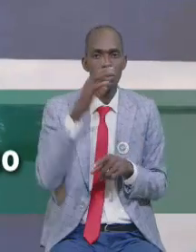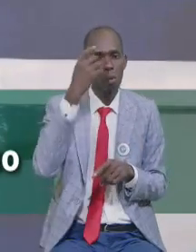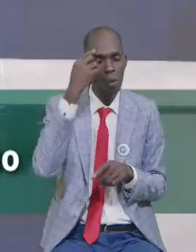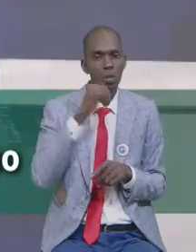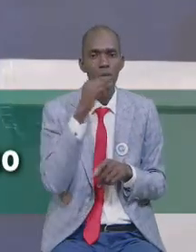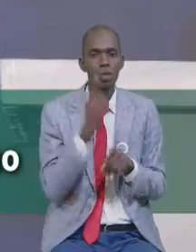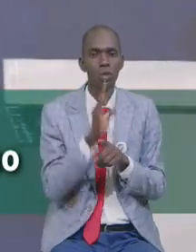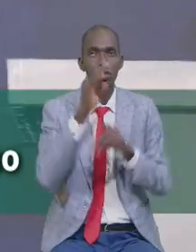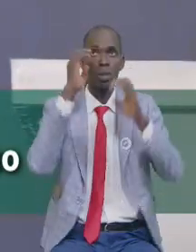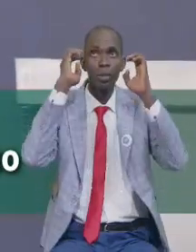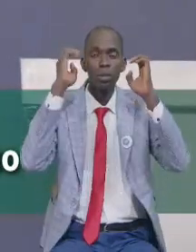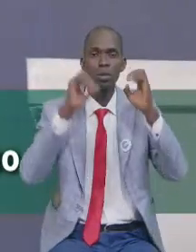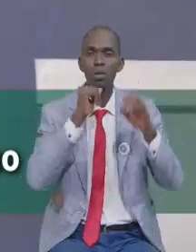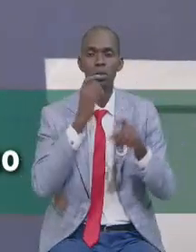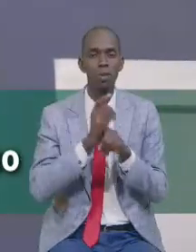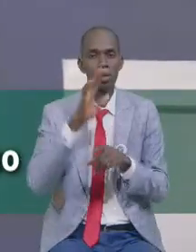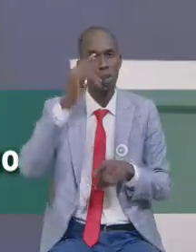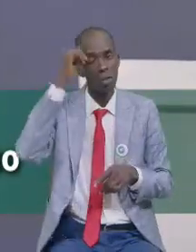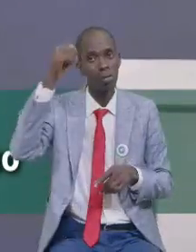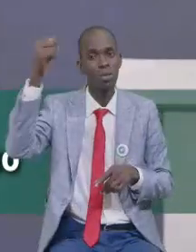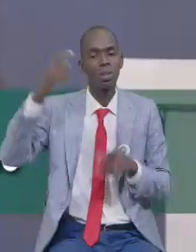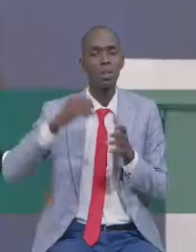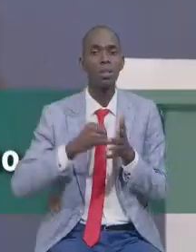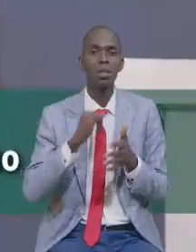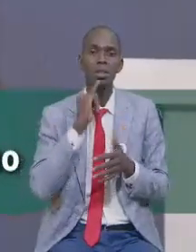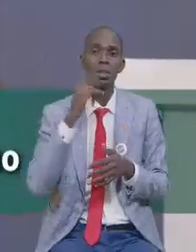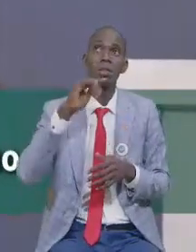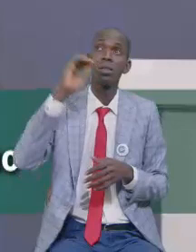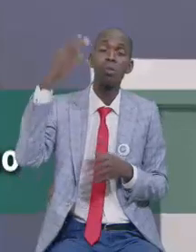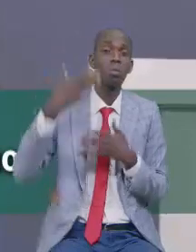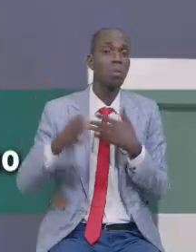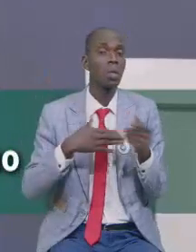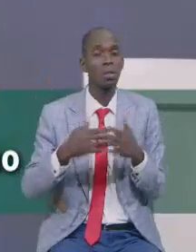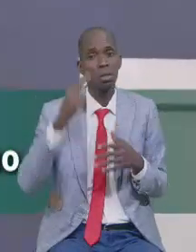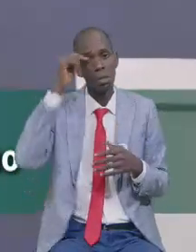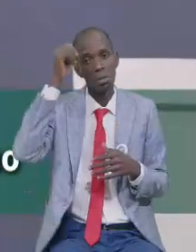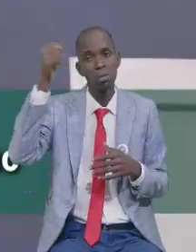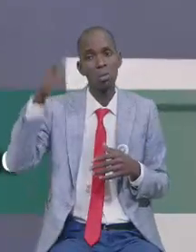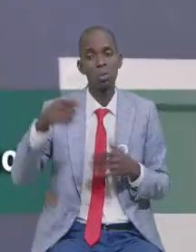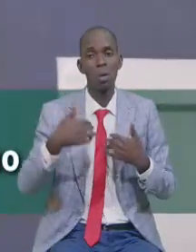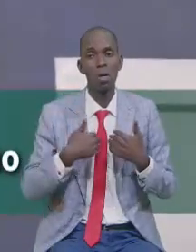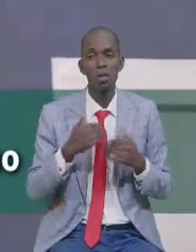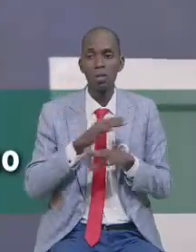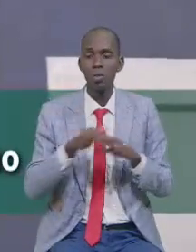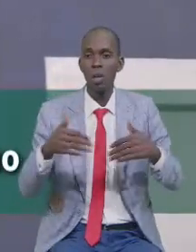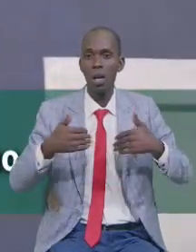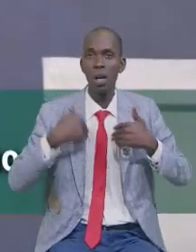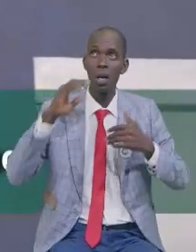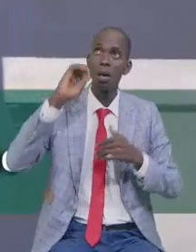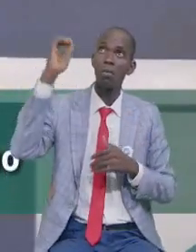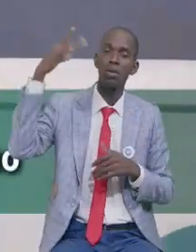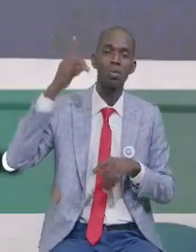your theology. It is the grace. Whatever theology we have, if we don't have grace, we cannot be